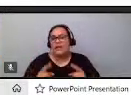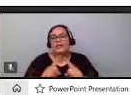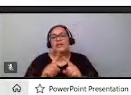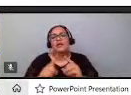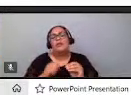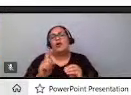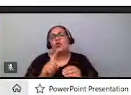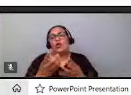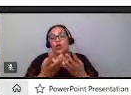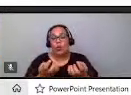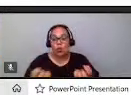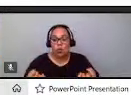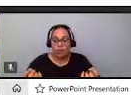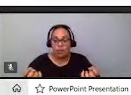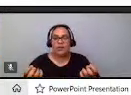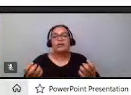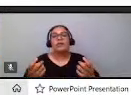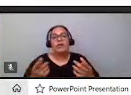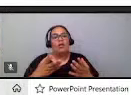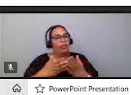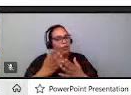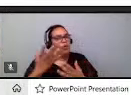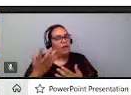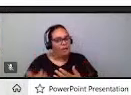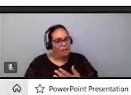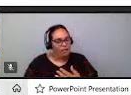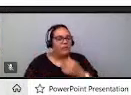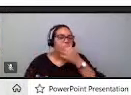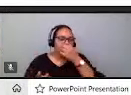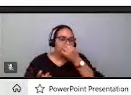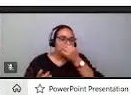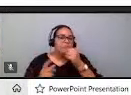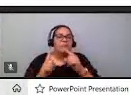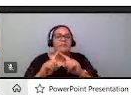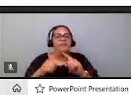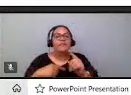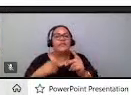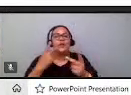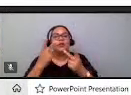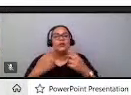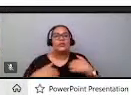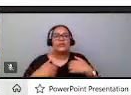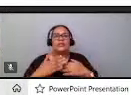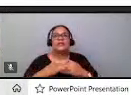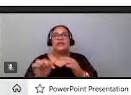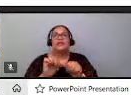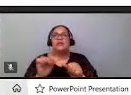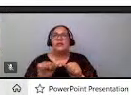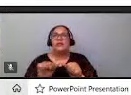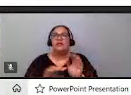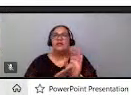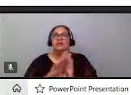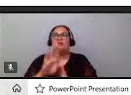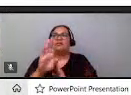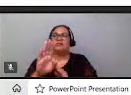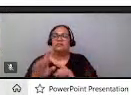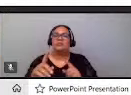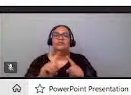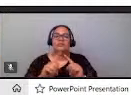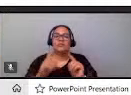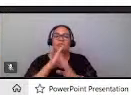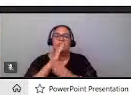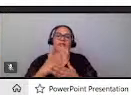of equipment has come through uh and we I can just look forward to better participation with the with with the